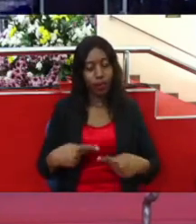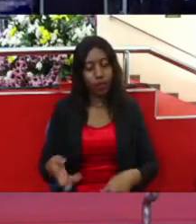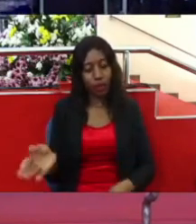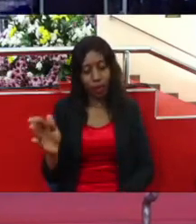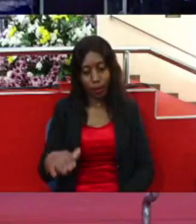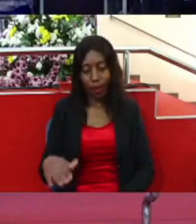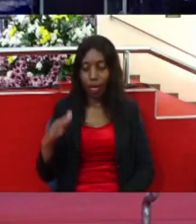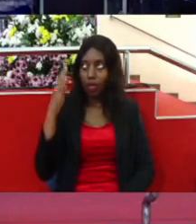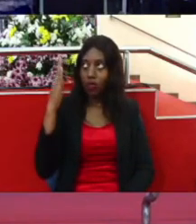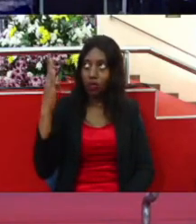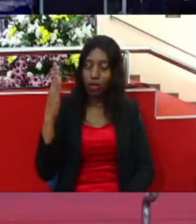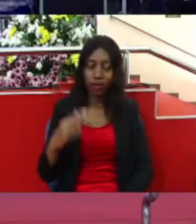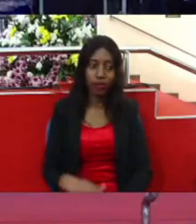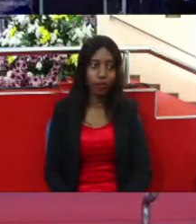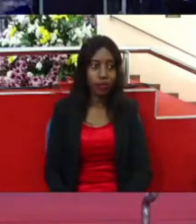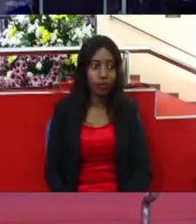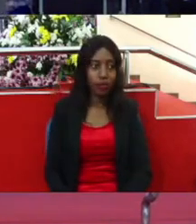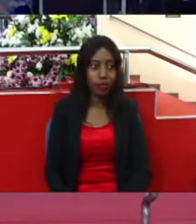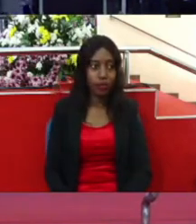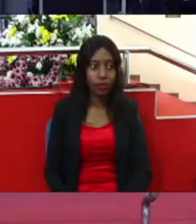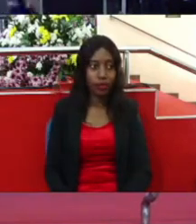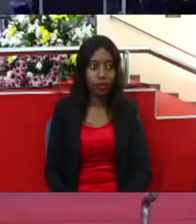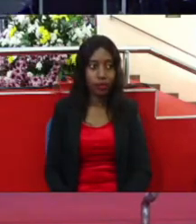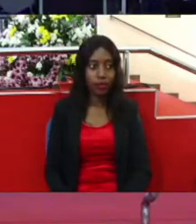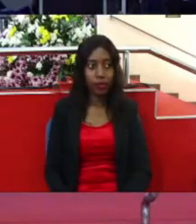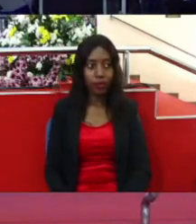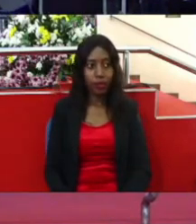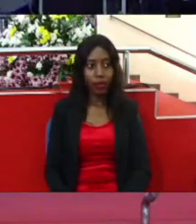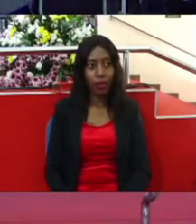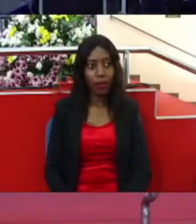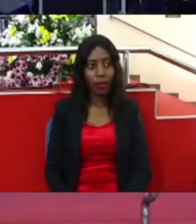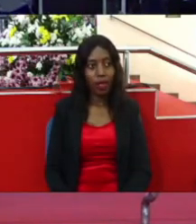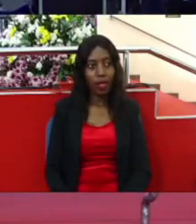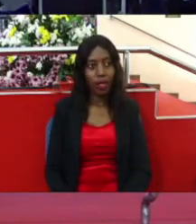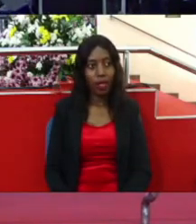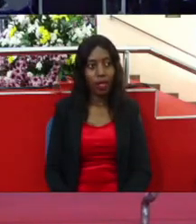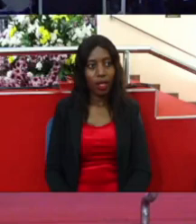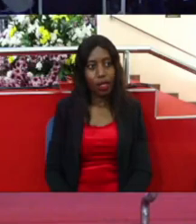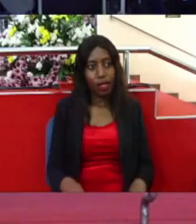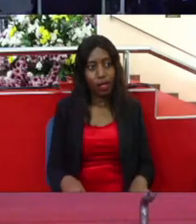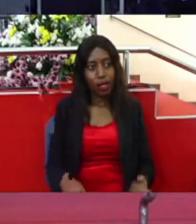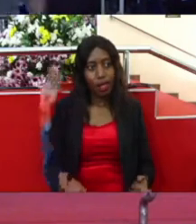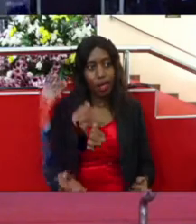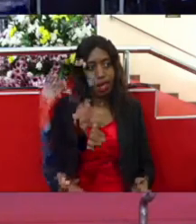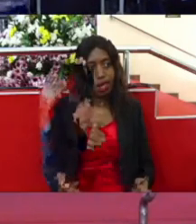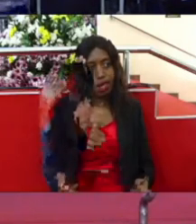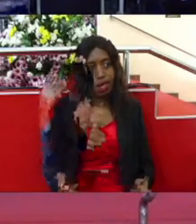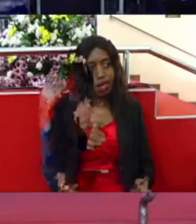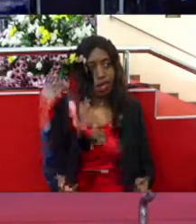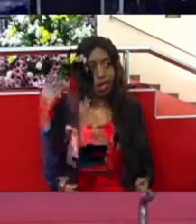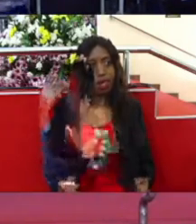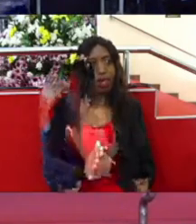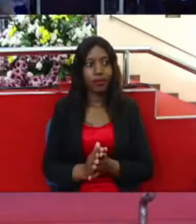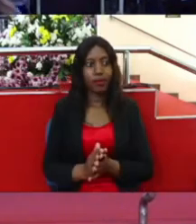kuona watu wakimjia haijabadilika. As it was then with the people of God, jinsi, the Israelites, jinsi ilivyokuwa wakati ule na watu wa Mungu wa Israeli, extended to